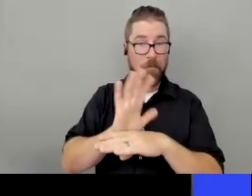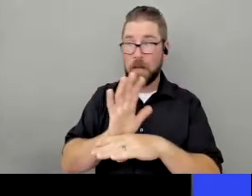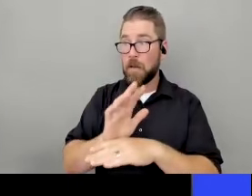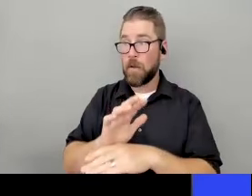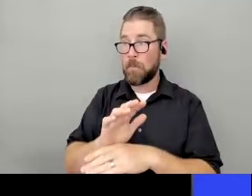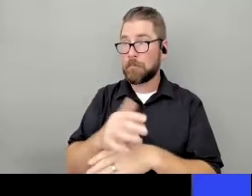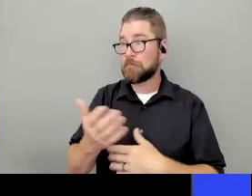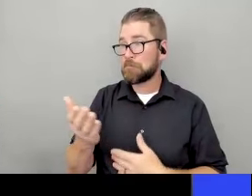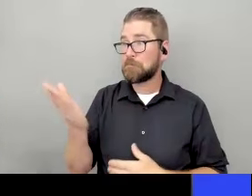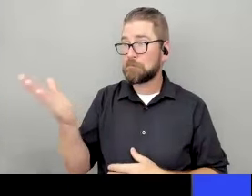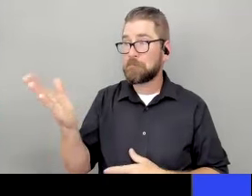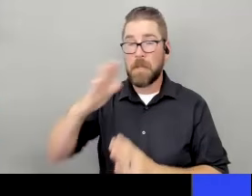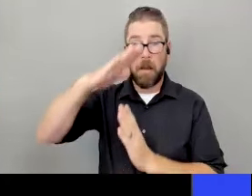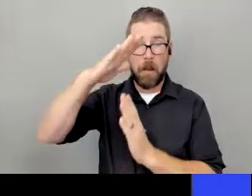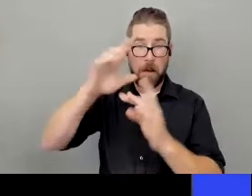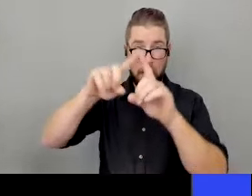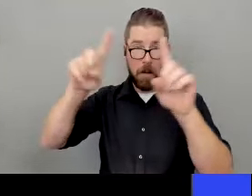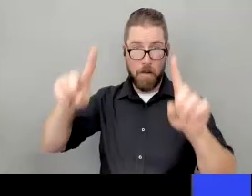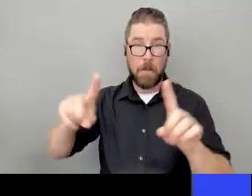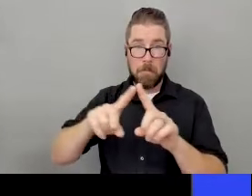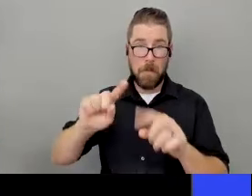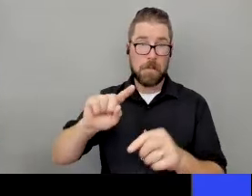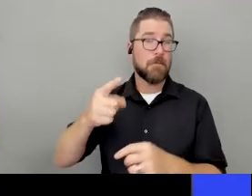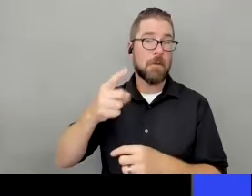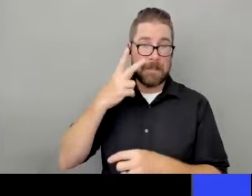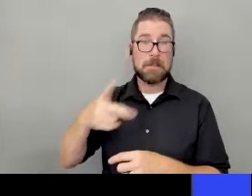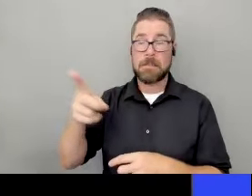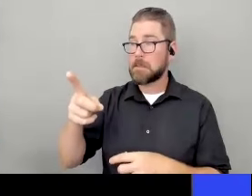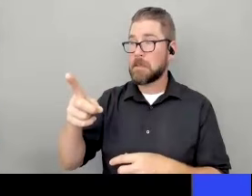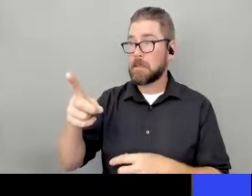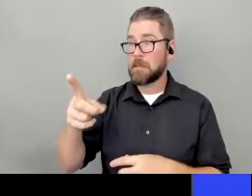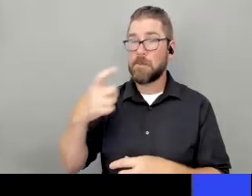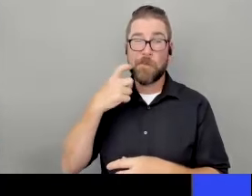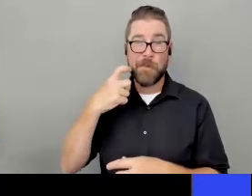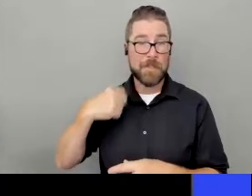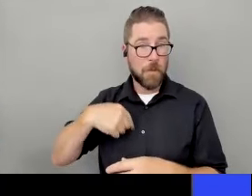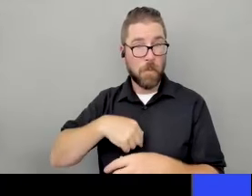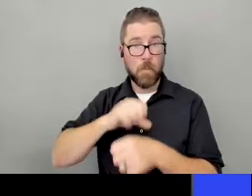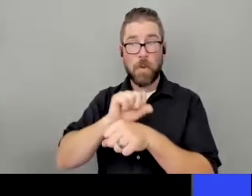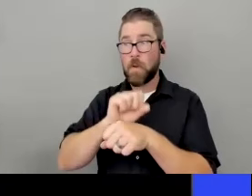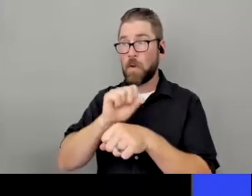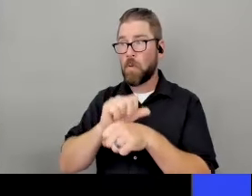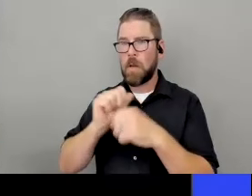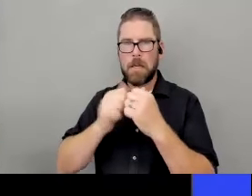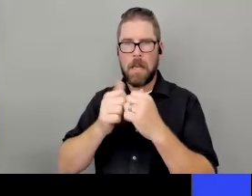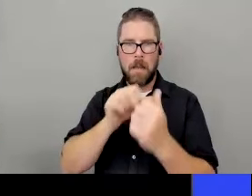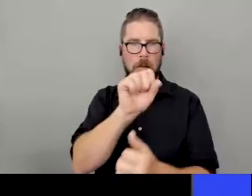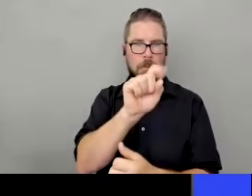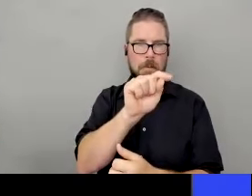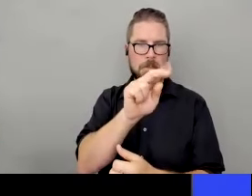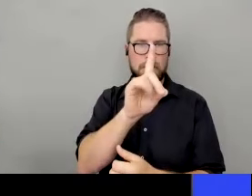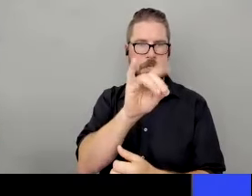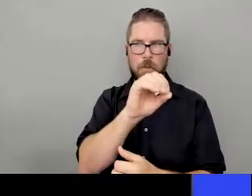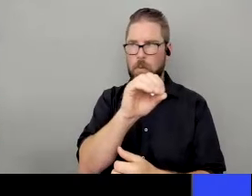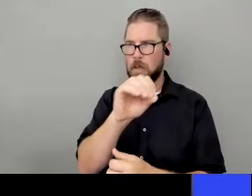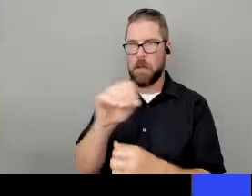next. So we just worked on how to get videos into Studio. So you're going to choose that bottom button that says Canvas